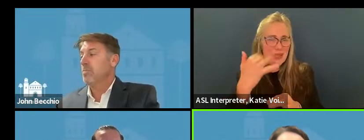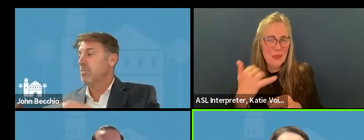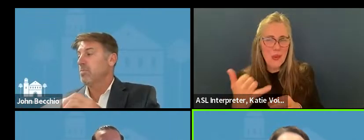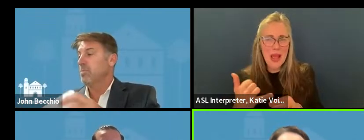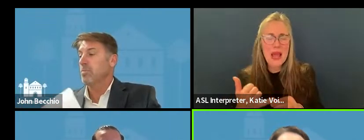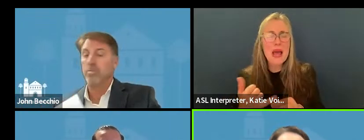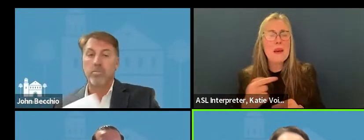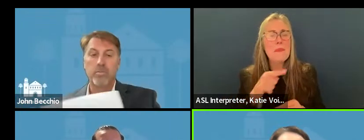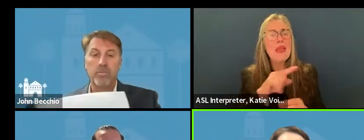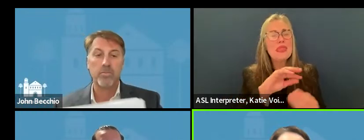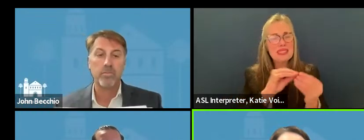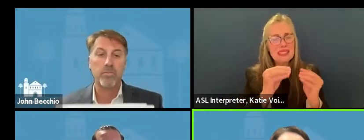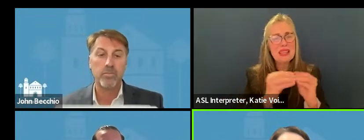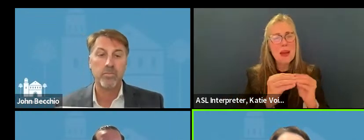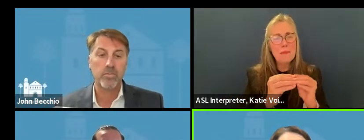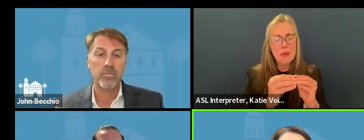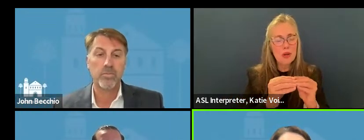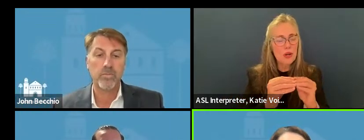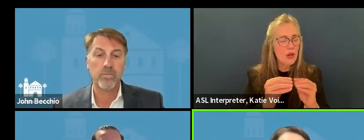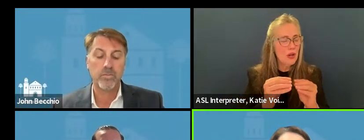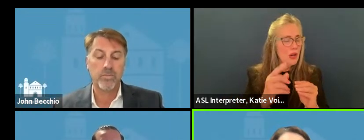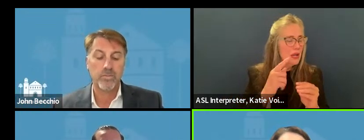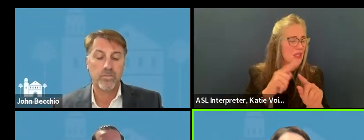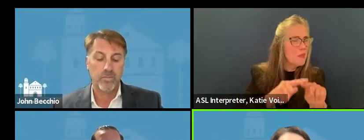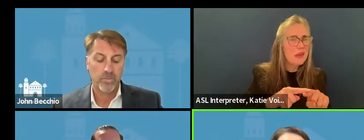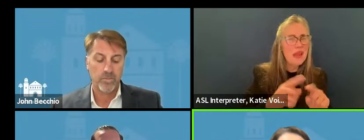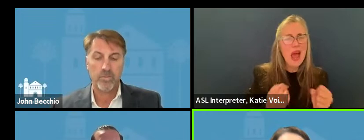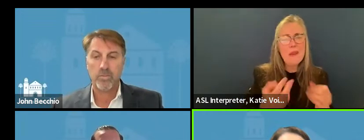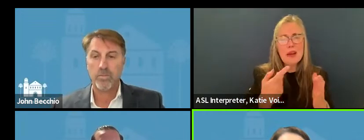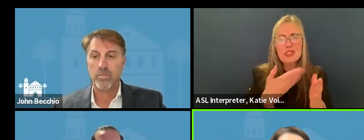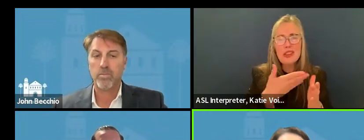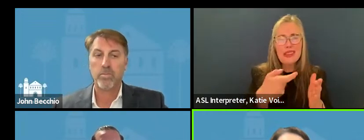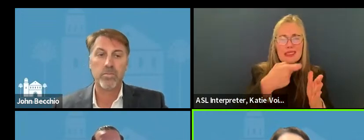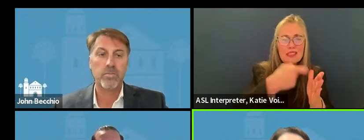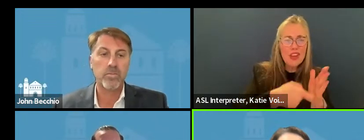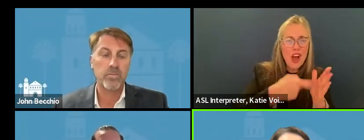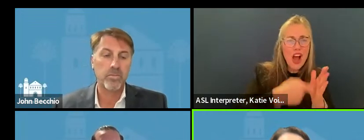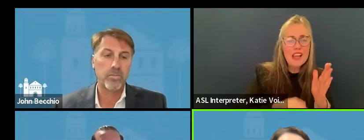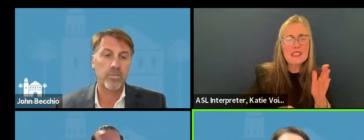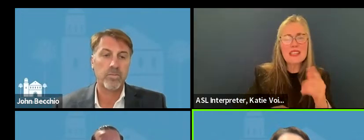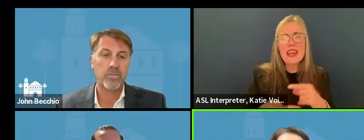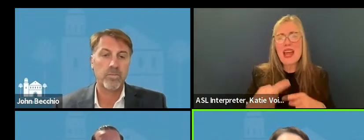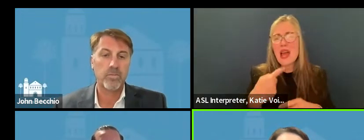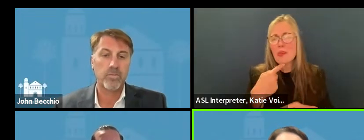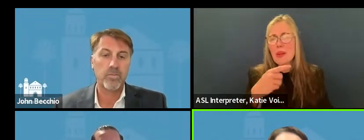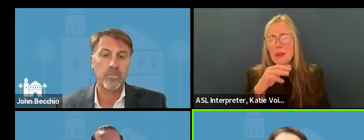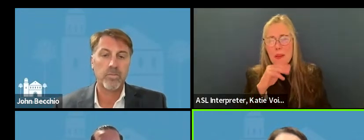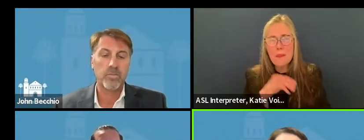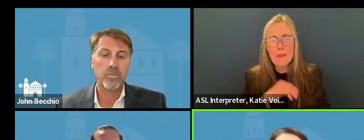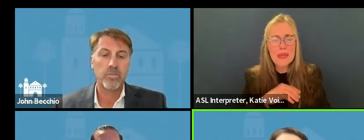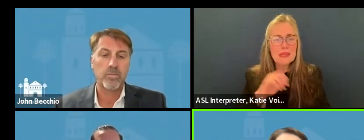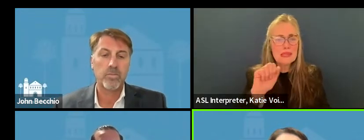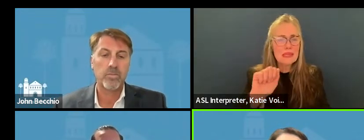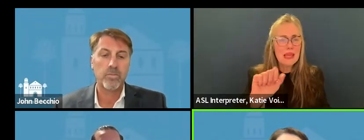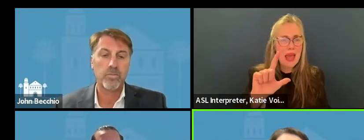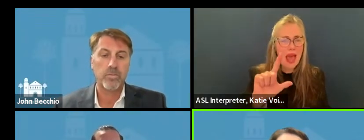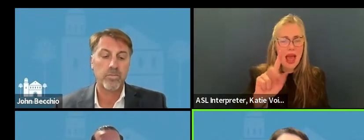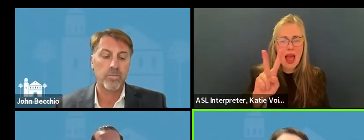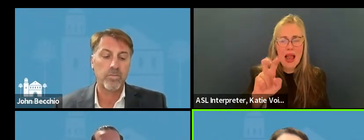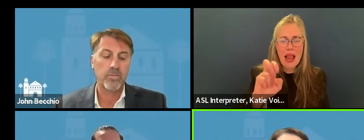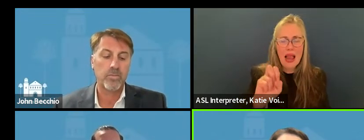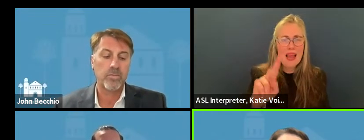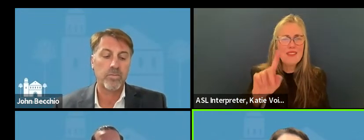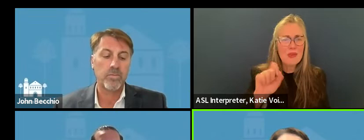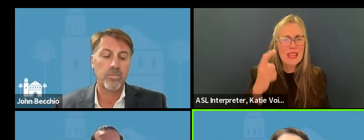number based on a little bit of what things cost and what things that have been mentioned by Ms. Alvarez around the kinds of things we want to do for